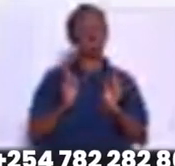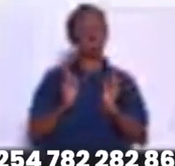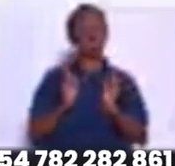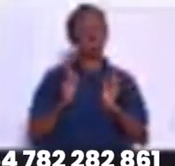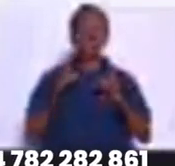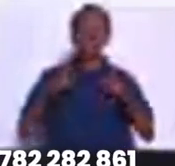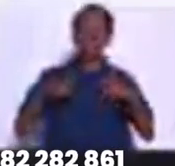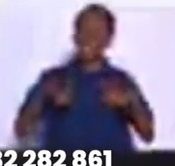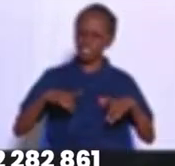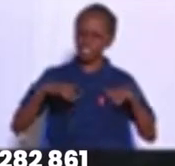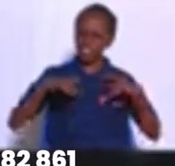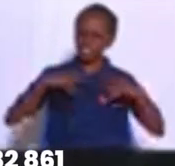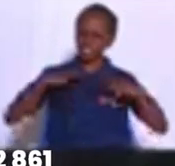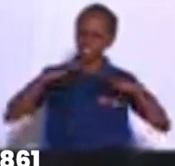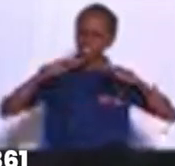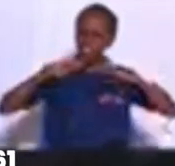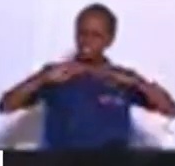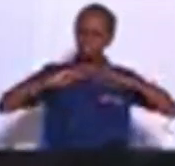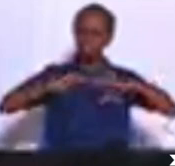Let her offload.